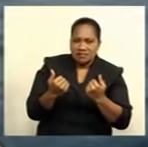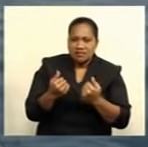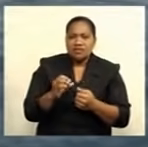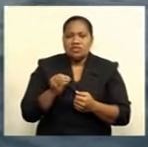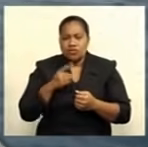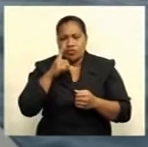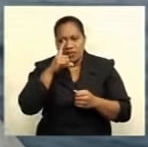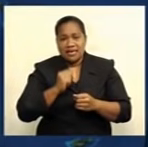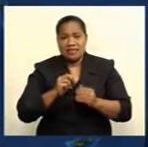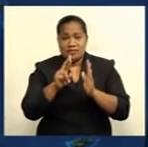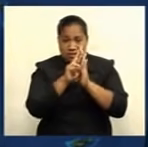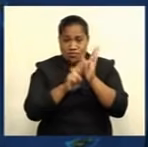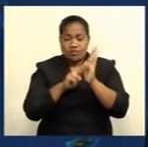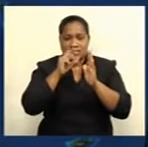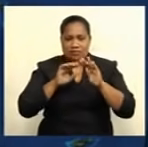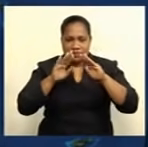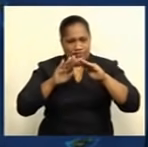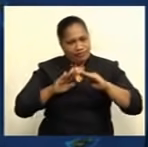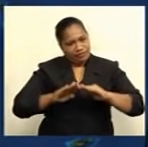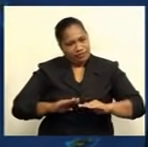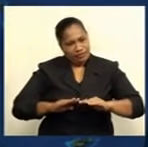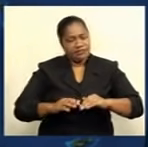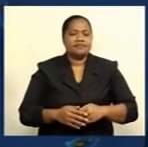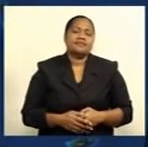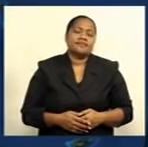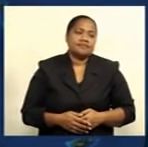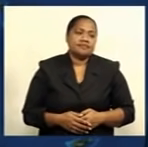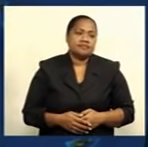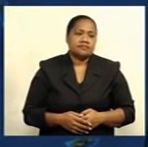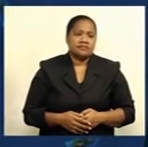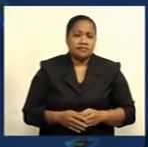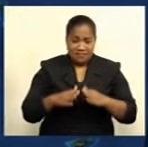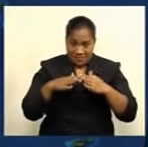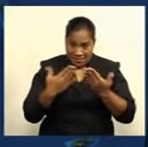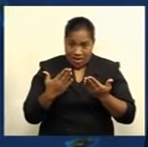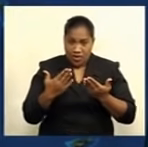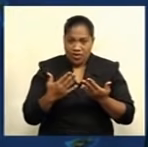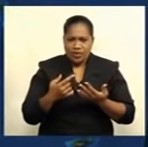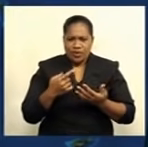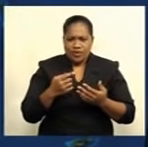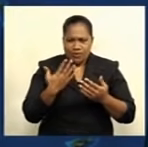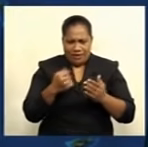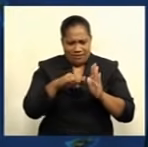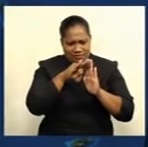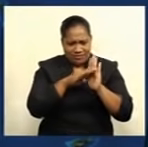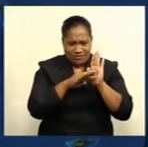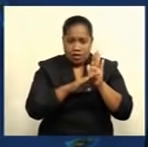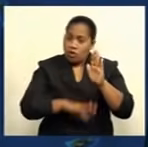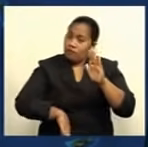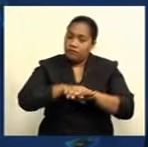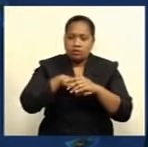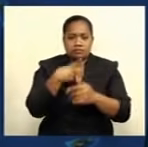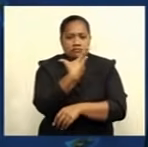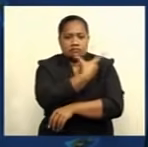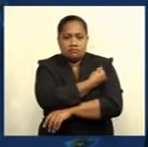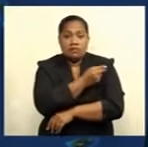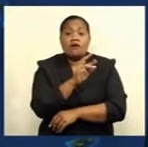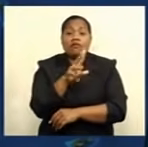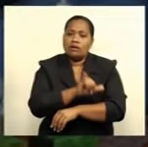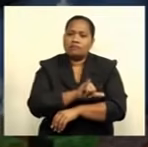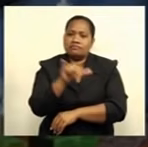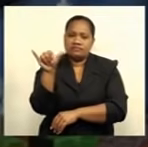extent. With our policy at the moment in terms of being fully vaccinated and then travel, that actually means that